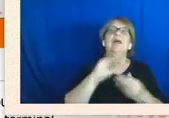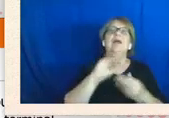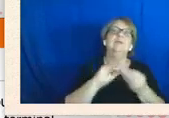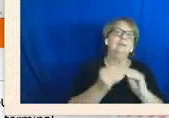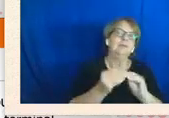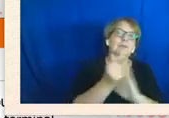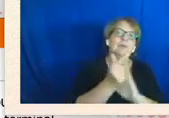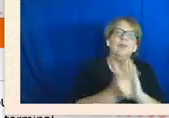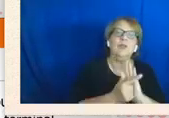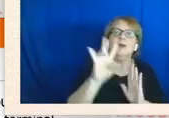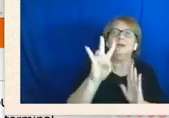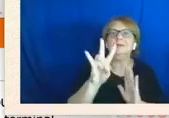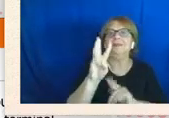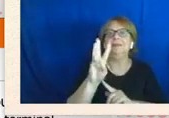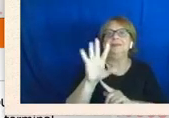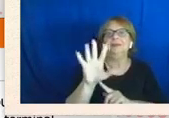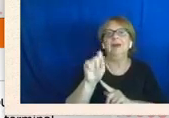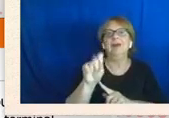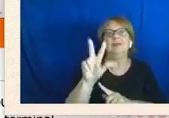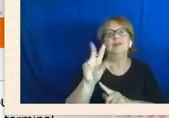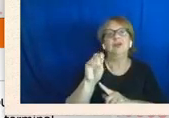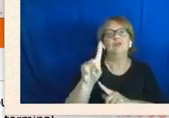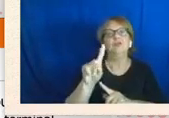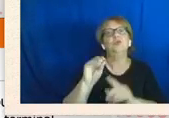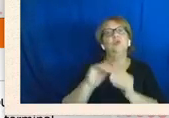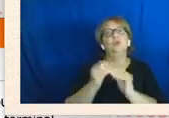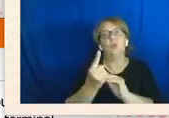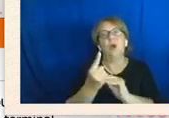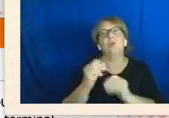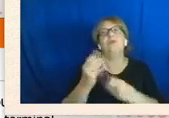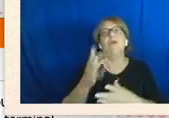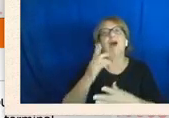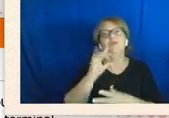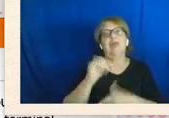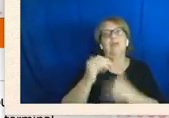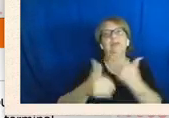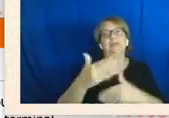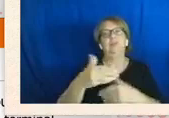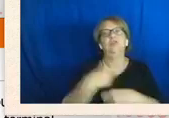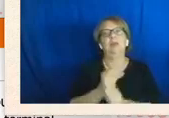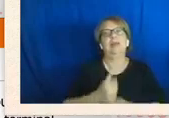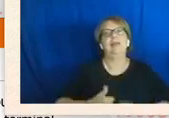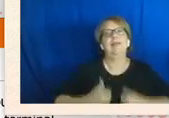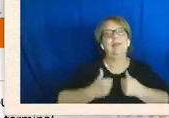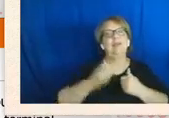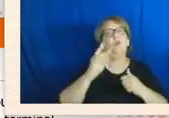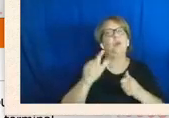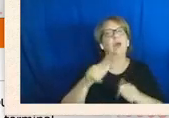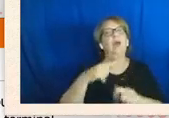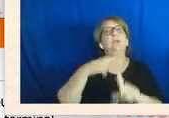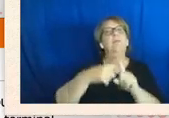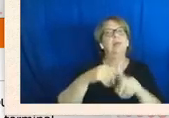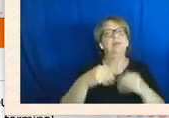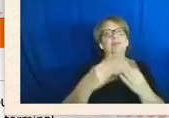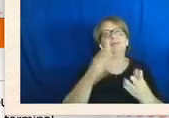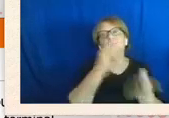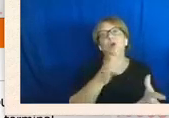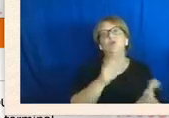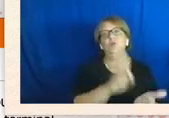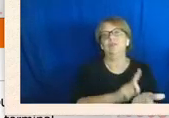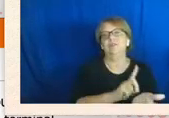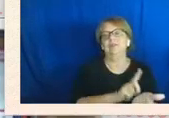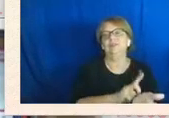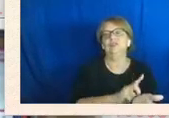765.302, subsection 1, provides for that procedure for making a living will as well as providing notice to the physician. So you can actually go